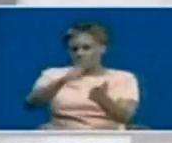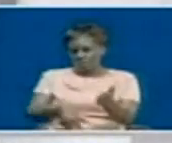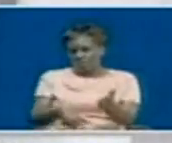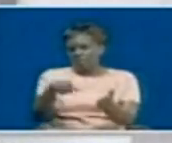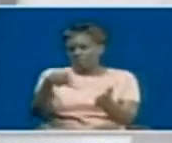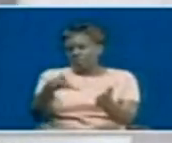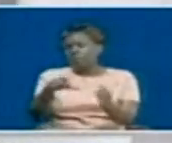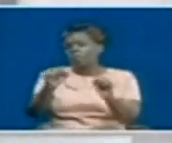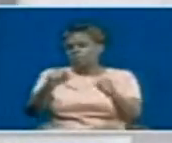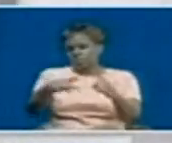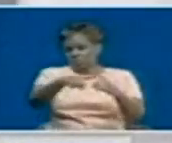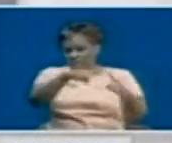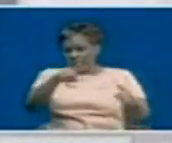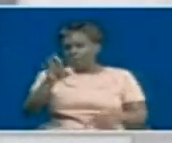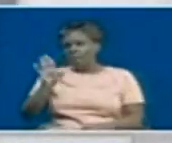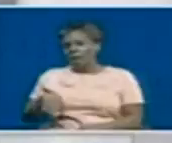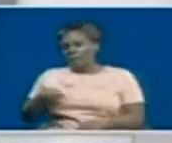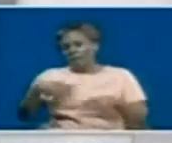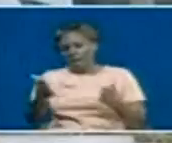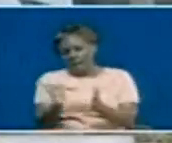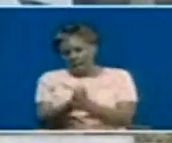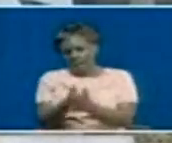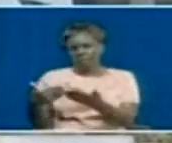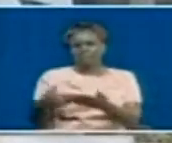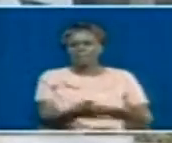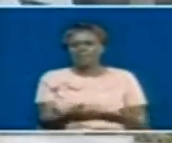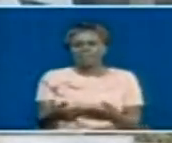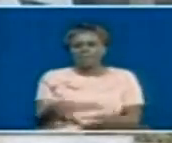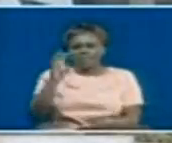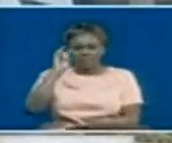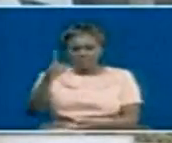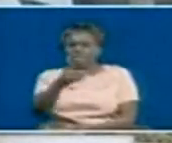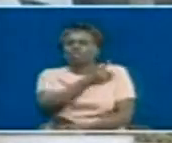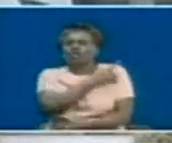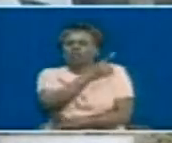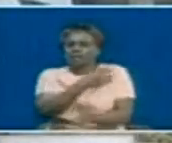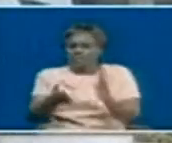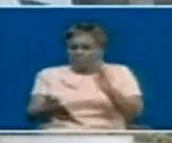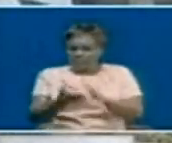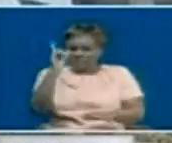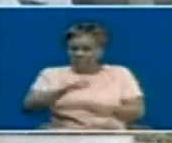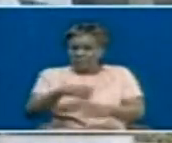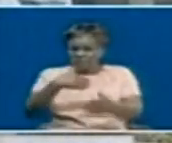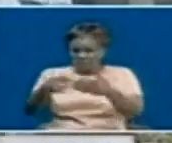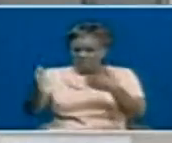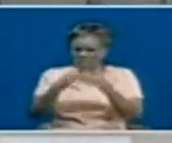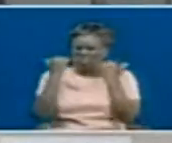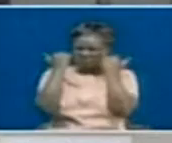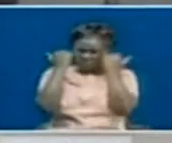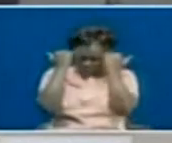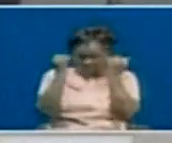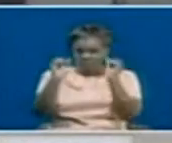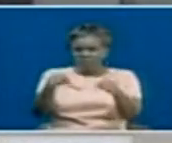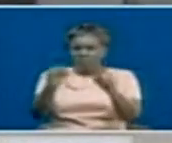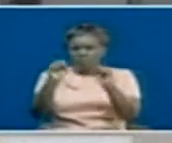away the life of the mother, the life of the baby. Seeing a doctor immediately, one notices the symptoms of depression can be